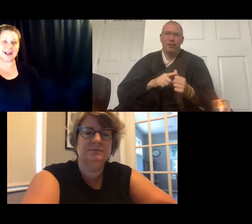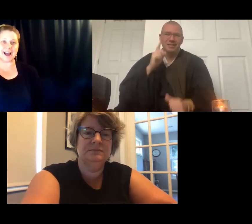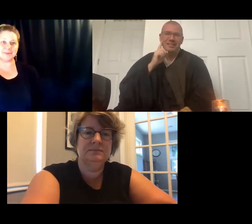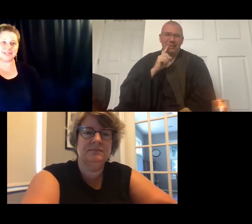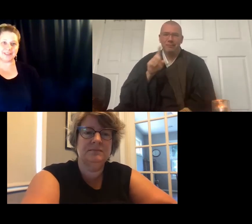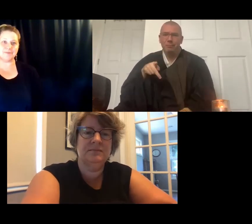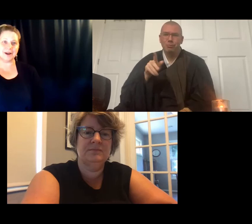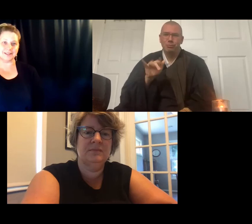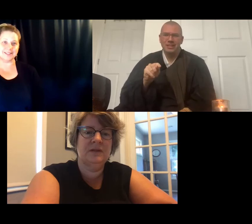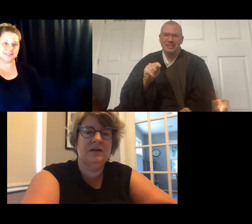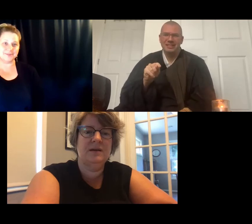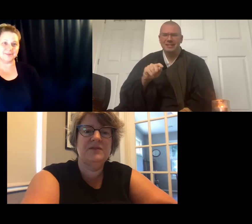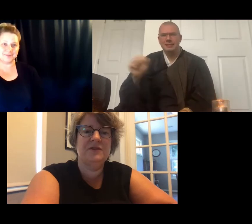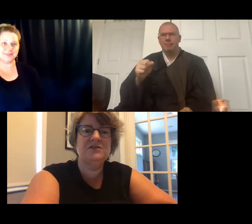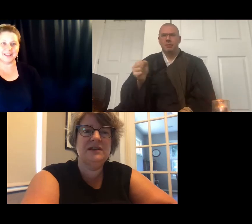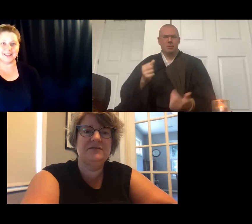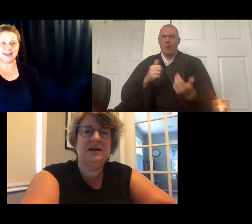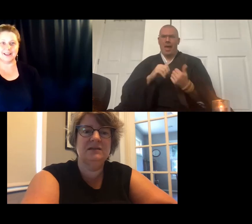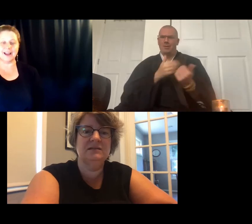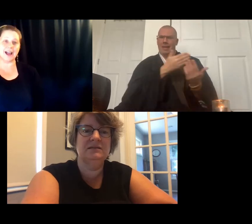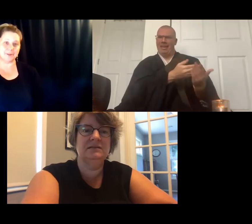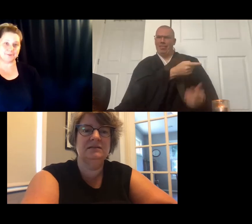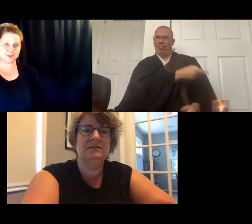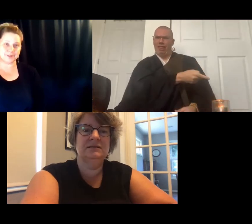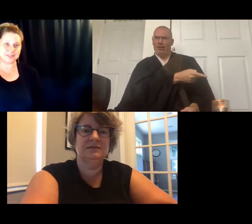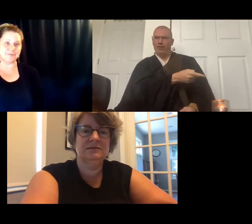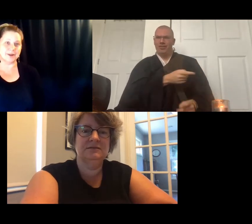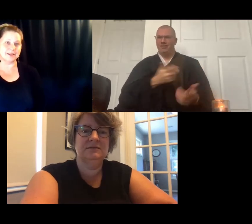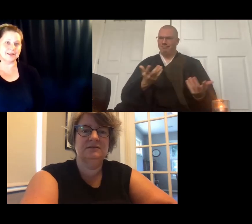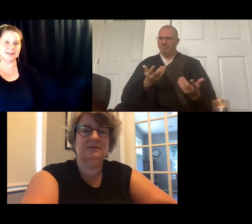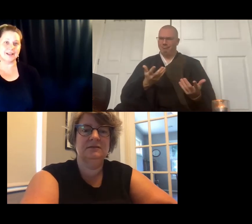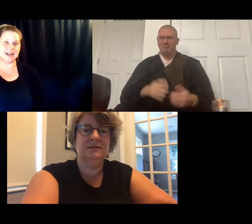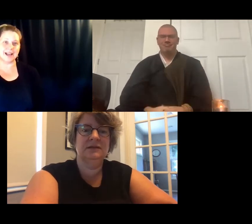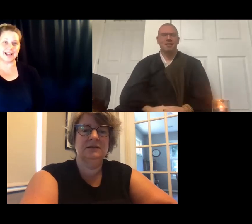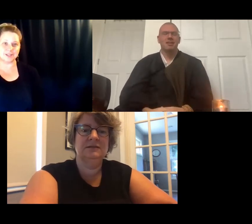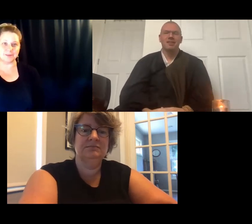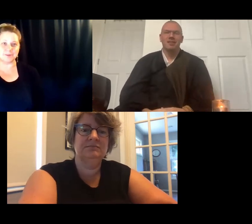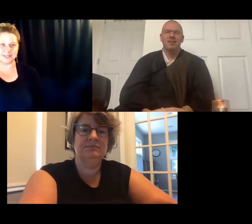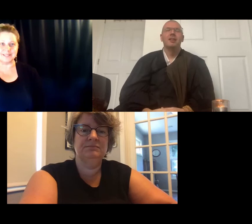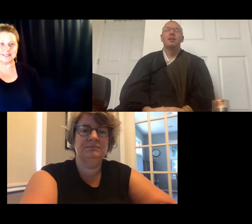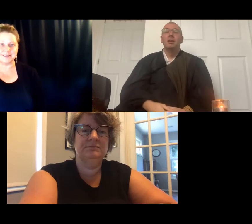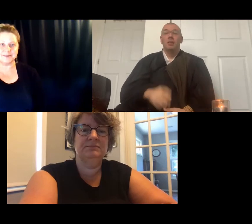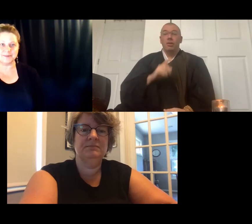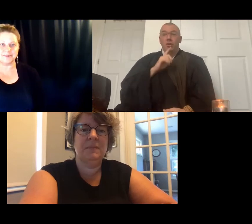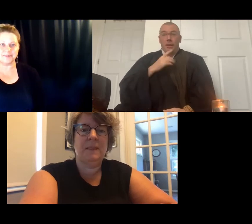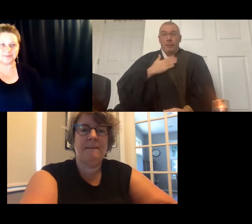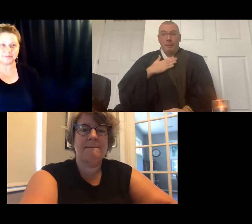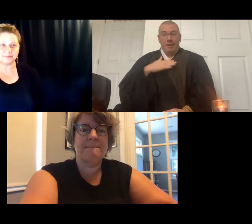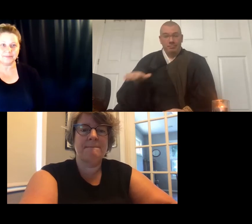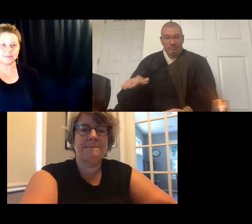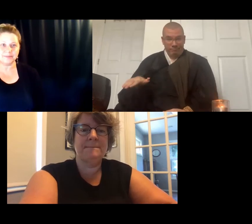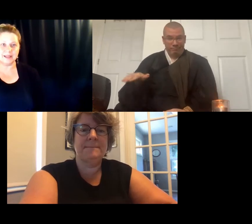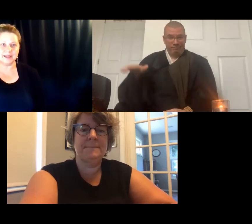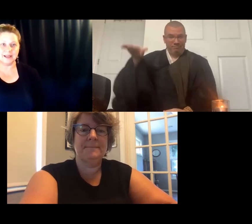because I'm a deaf monk. I'm the first deaf monk and not actually a priest.